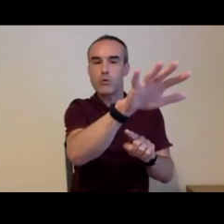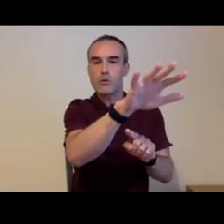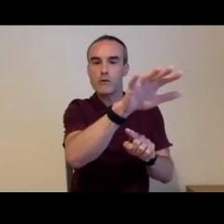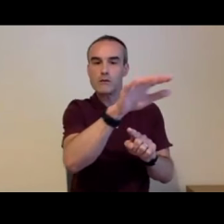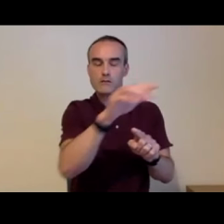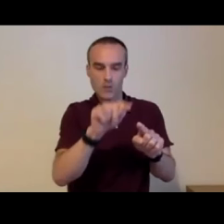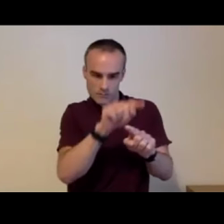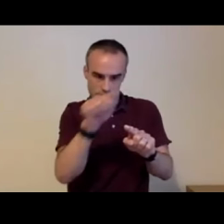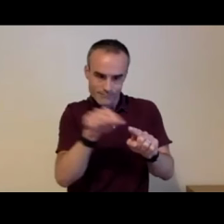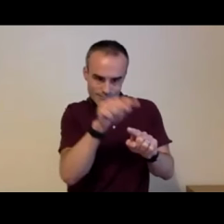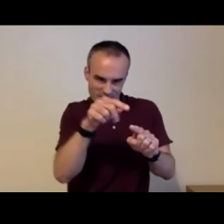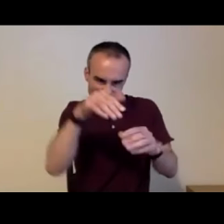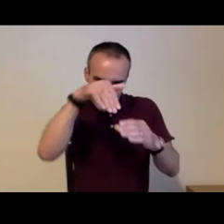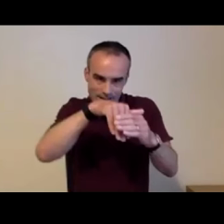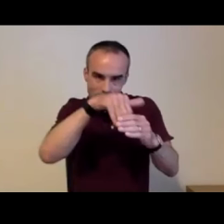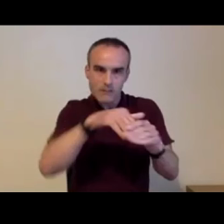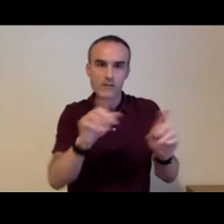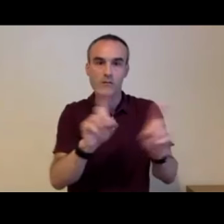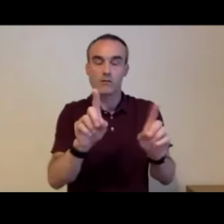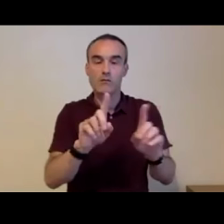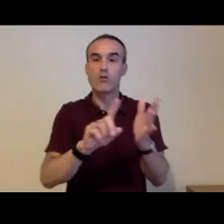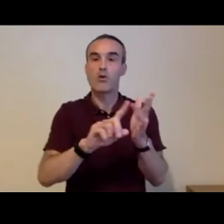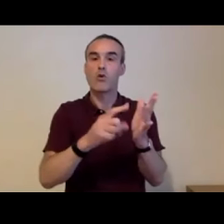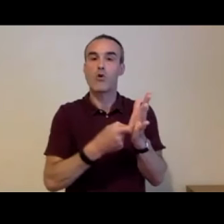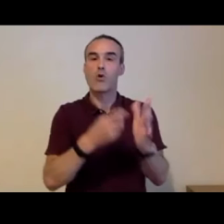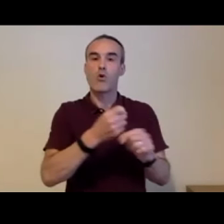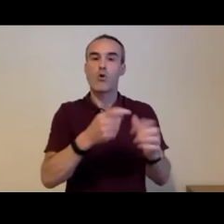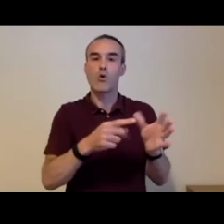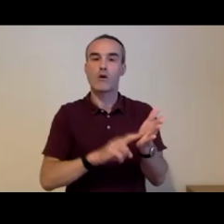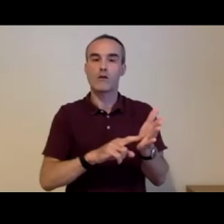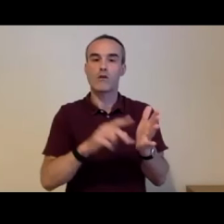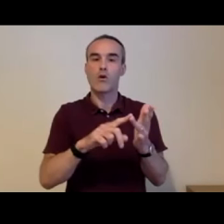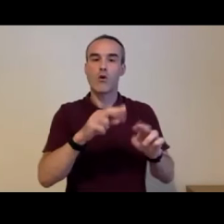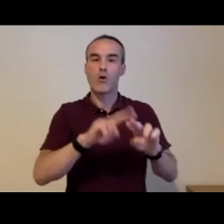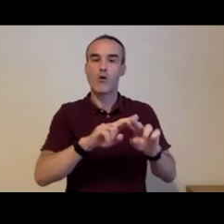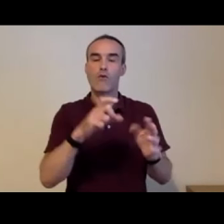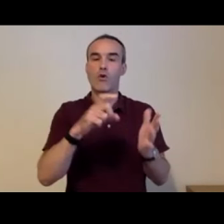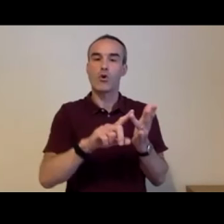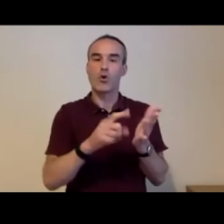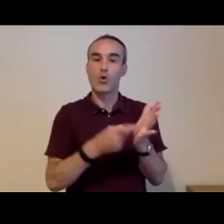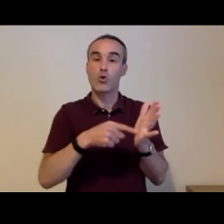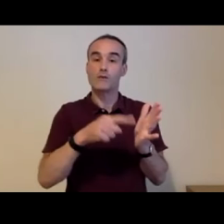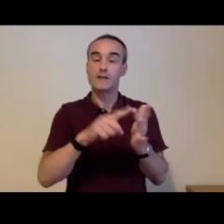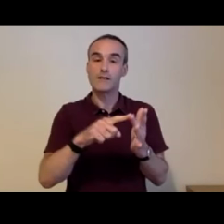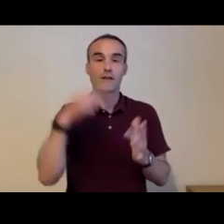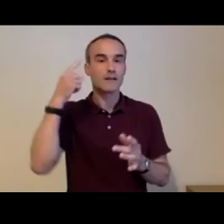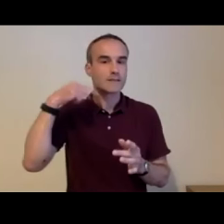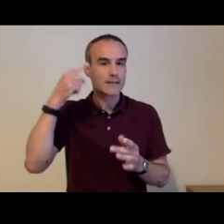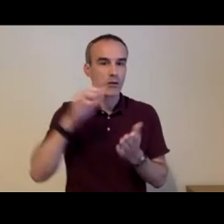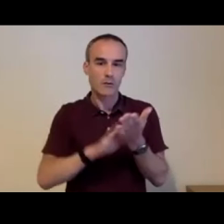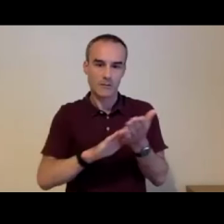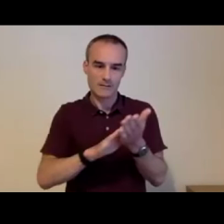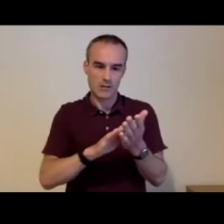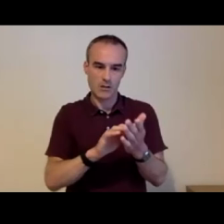shell coil is the organ of Corti, vibrating with sound. And as it does so,